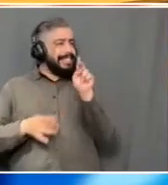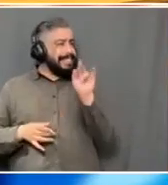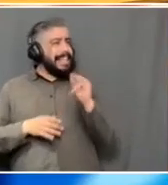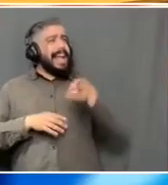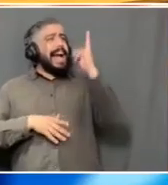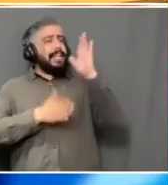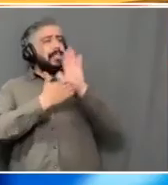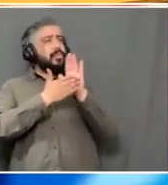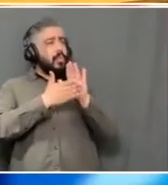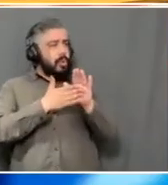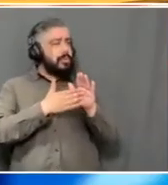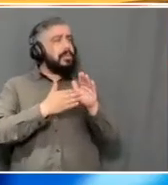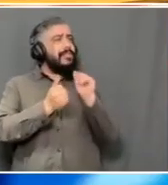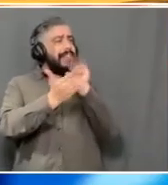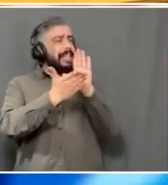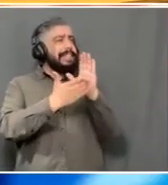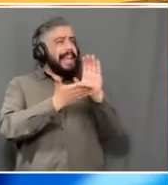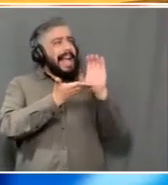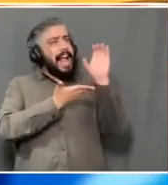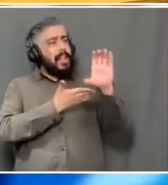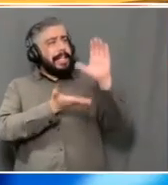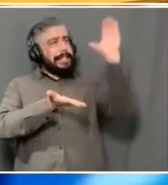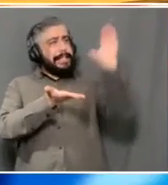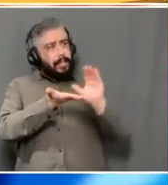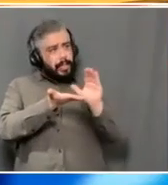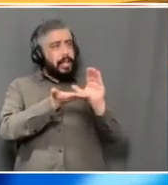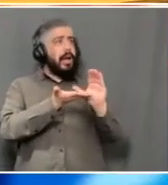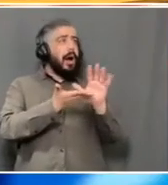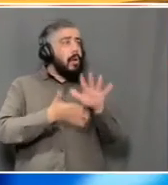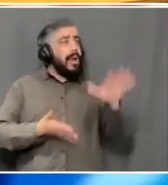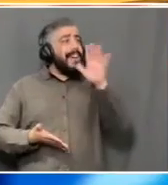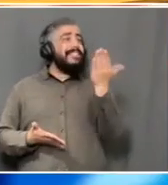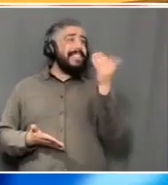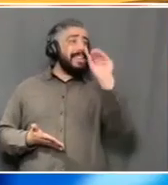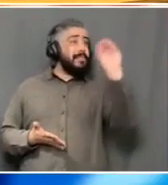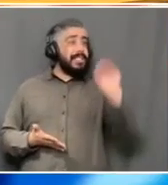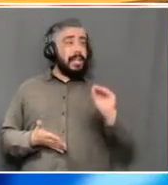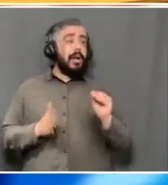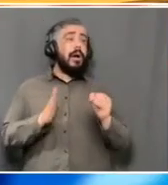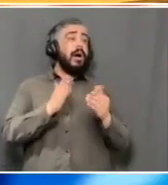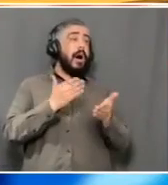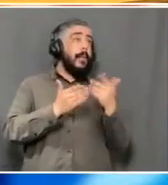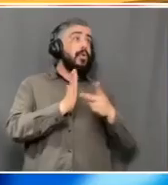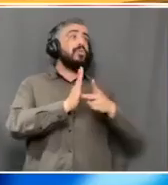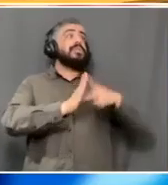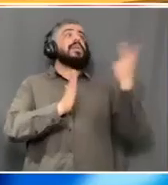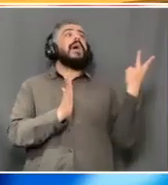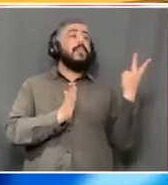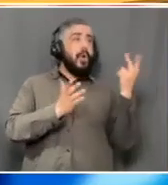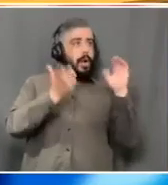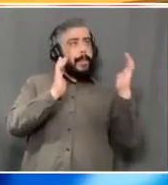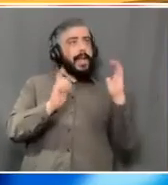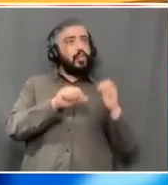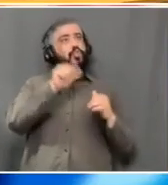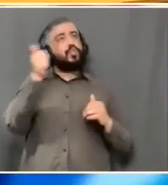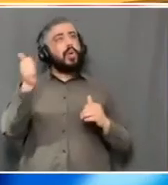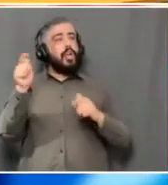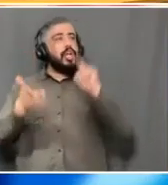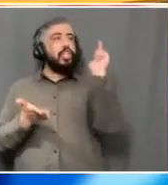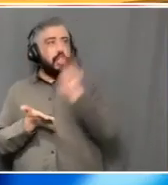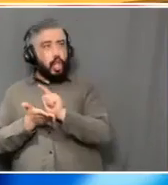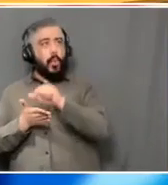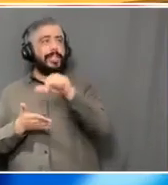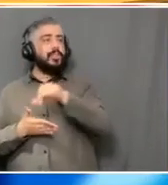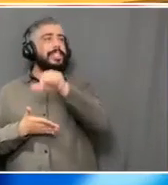allocation decreases of roughly 15%, nearly double the proportion of decline of the lowest quintile